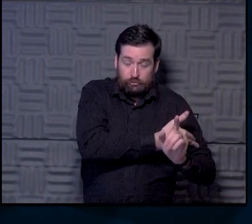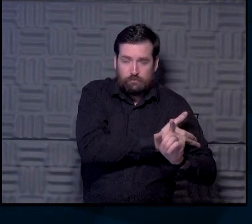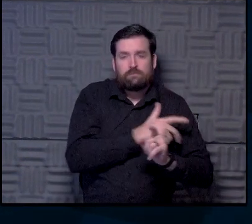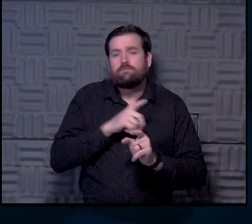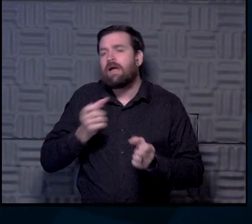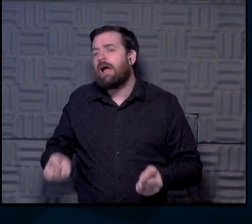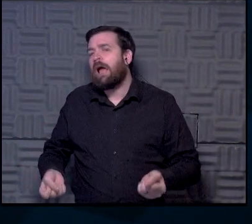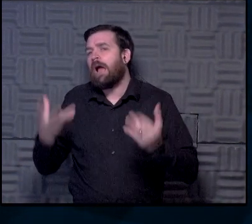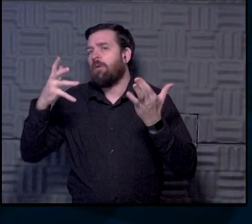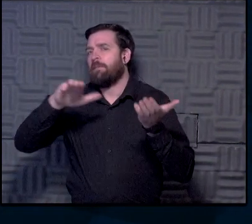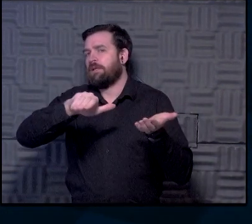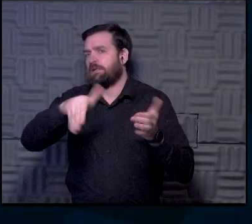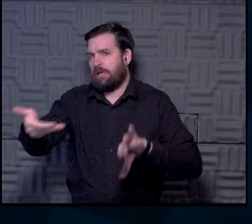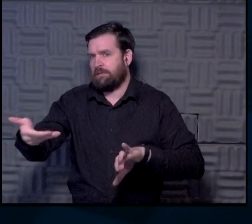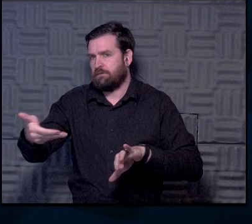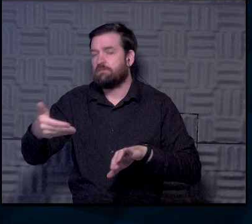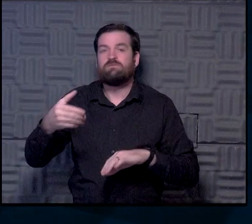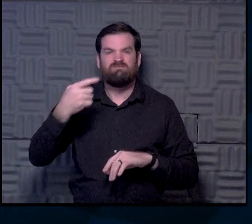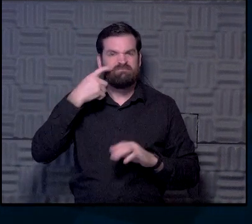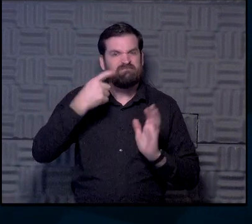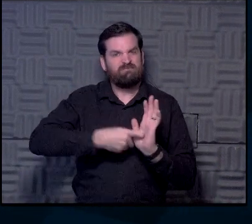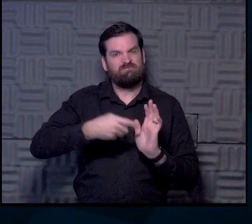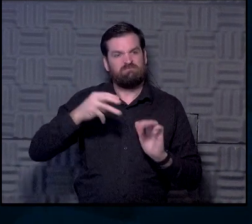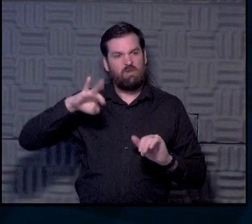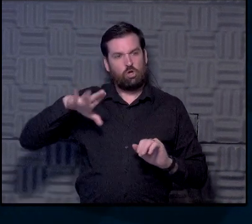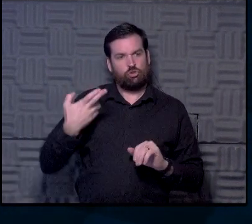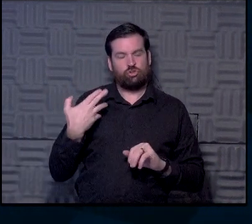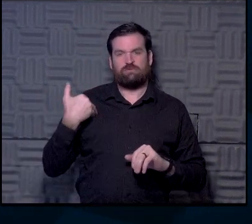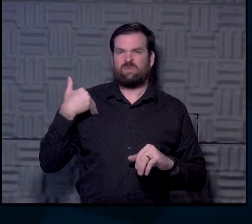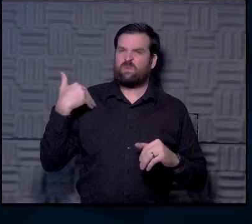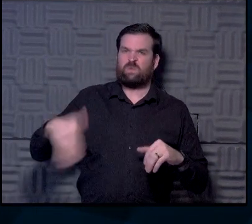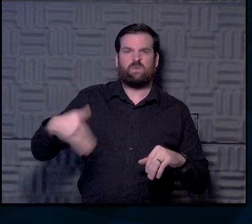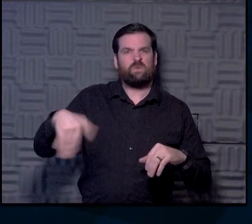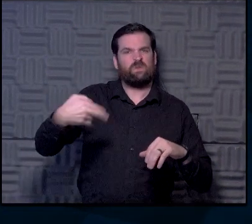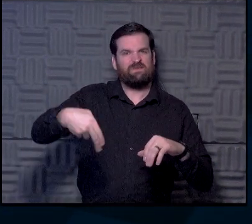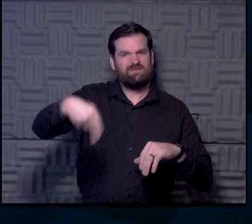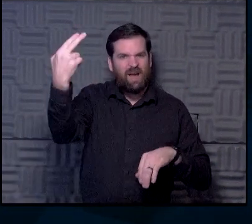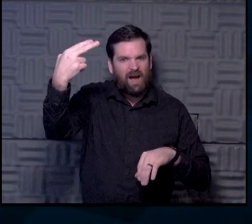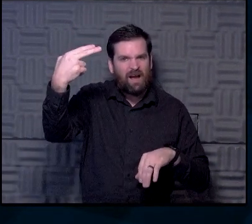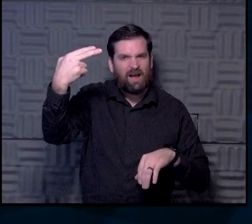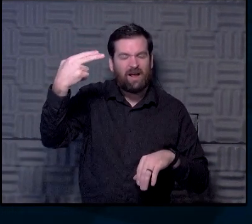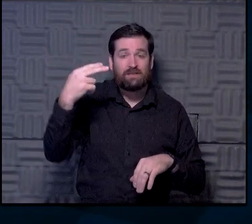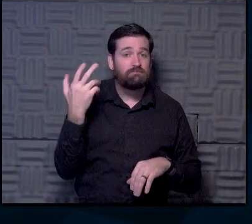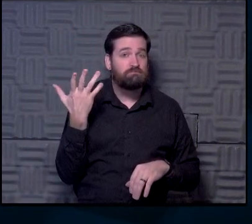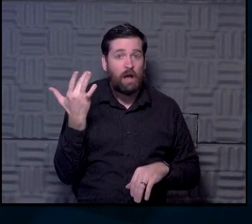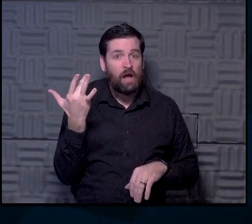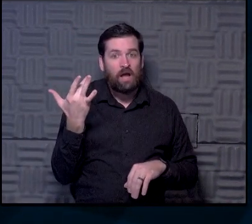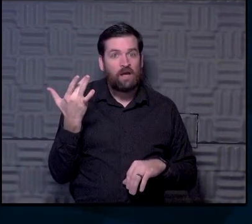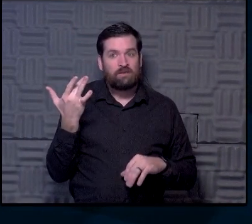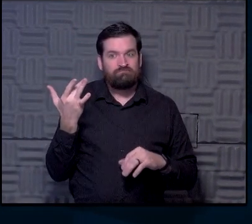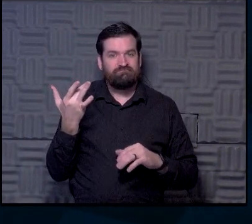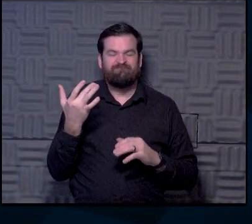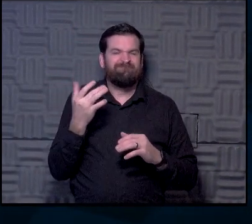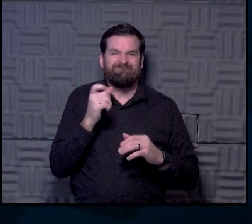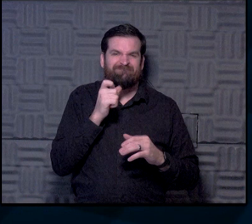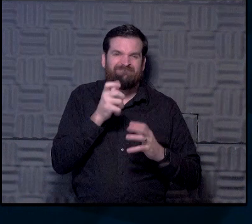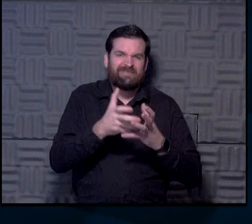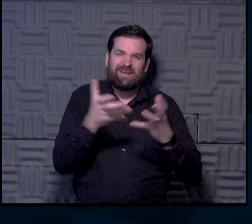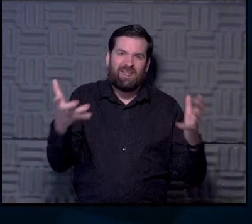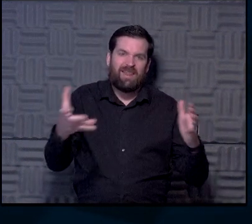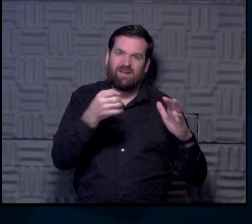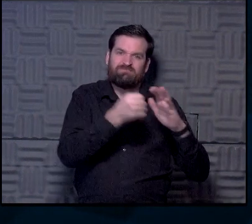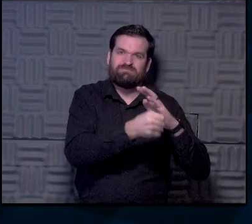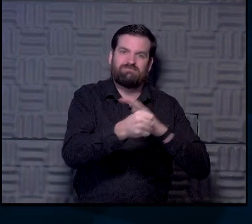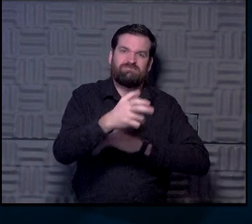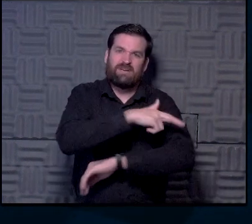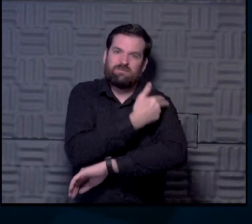And so you can see back in March, the mortality rate was really high, but that was due to a small number of admissions